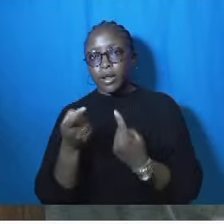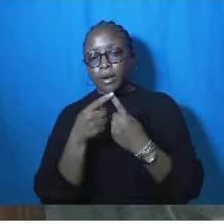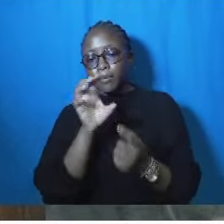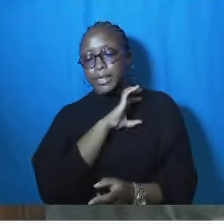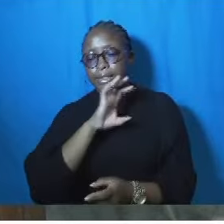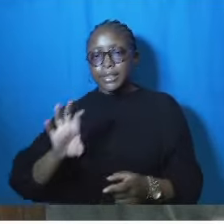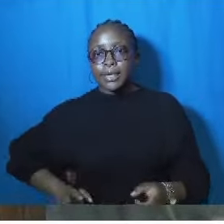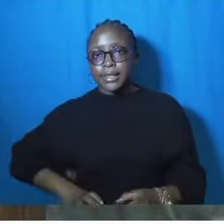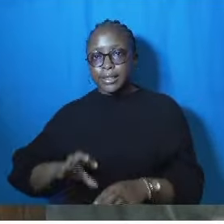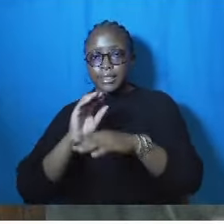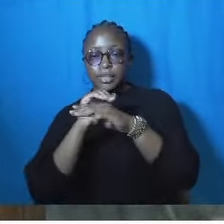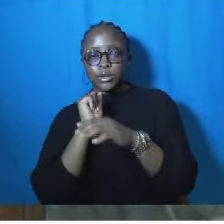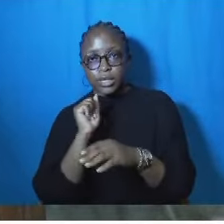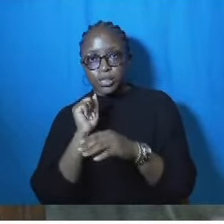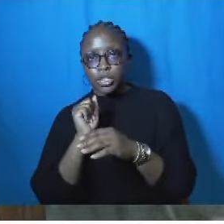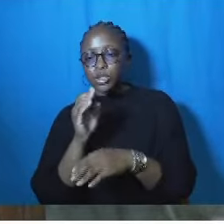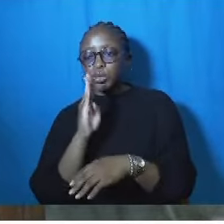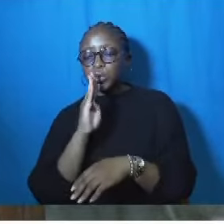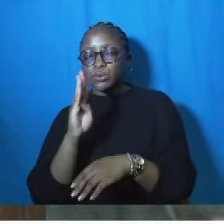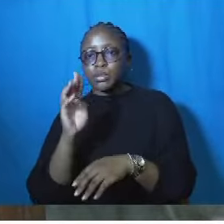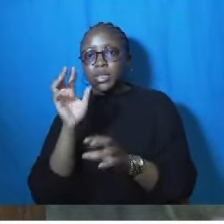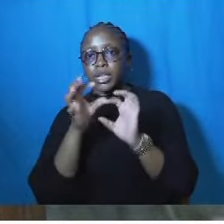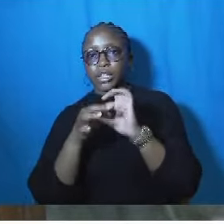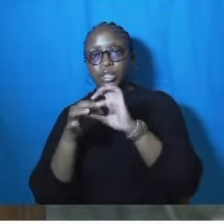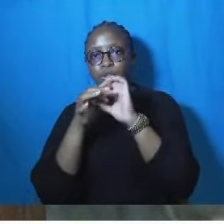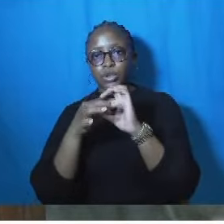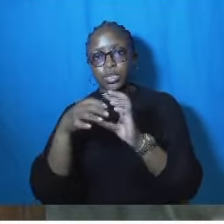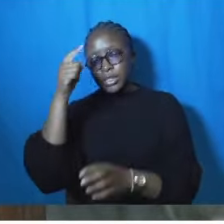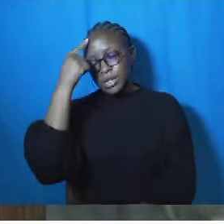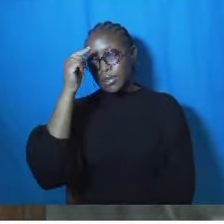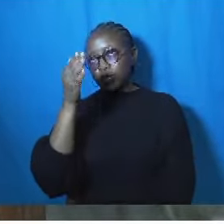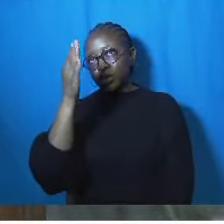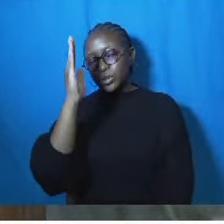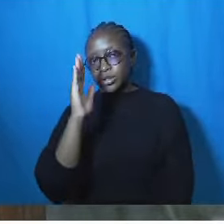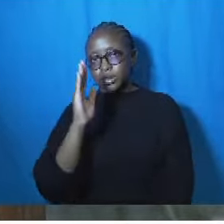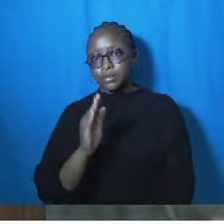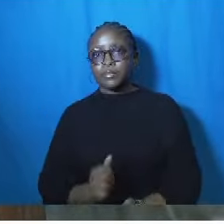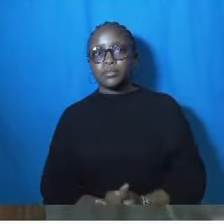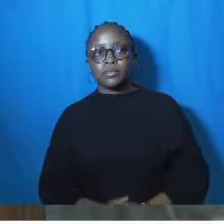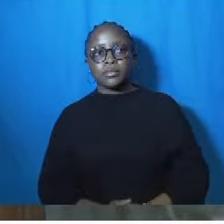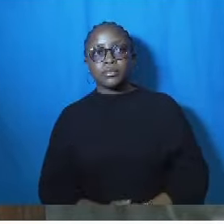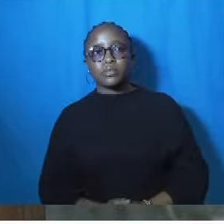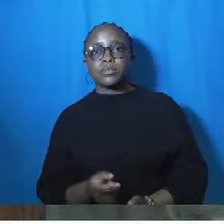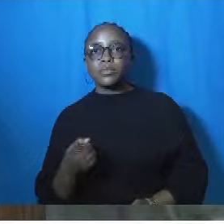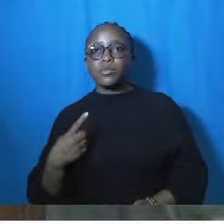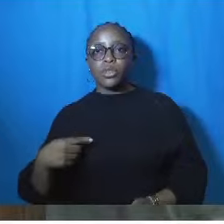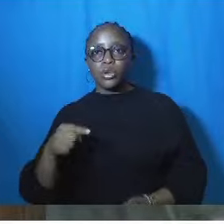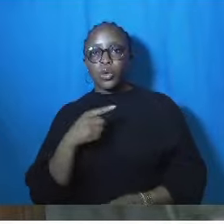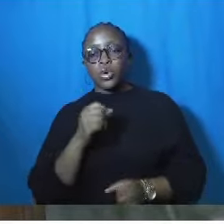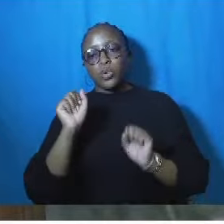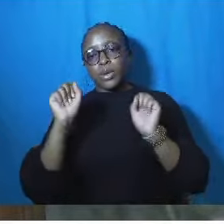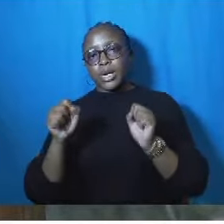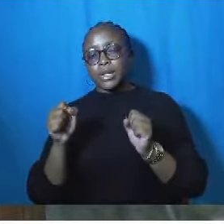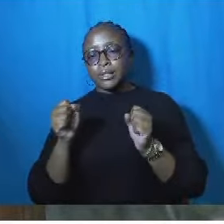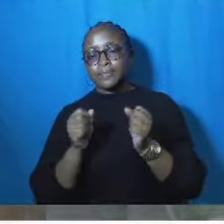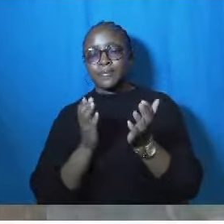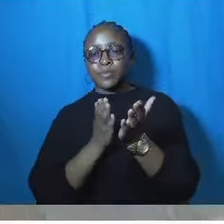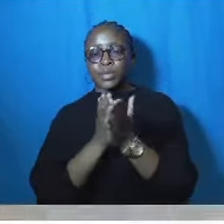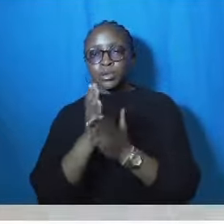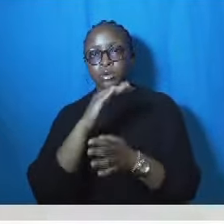of God. Well, we can endure the current challenges or the